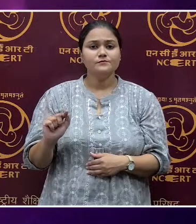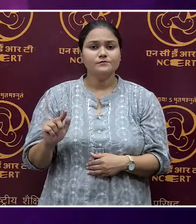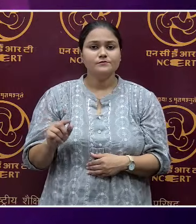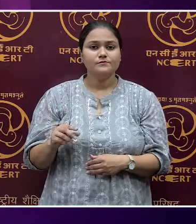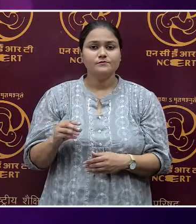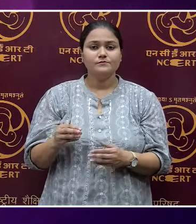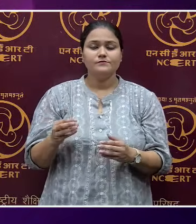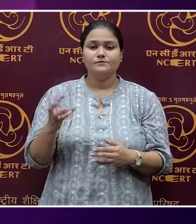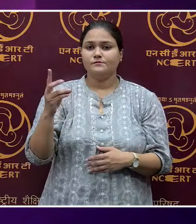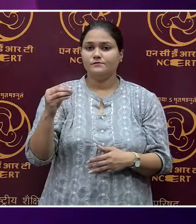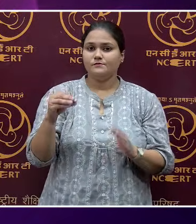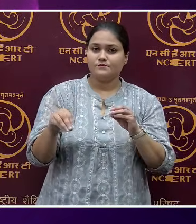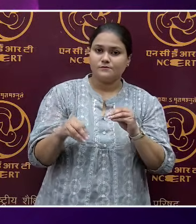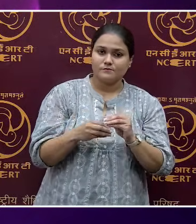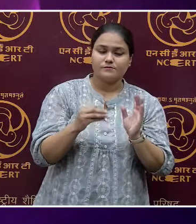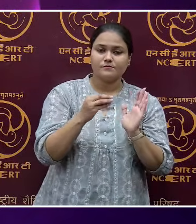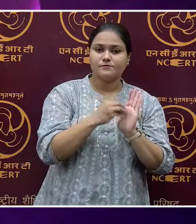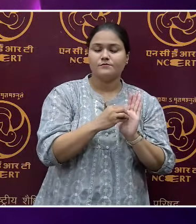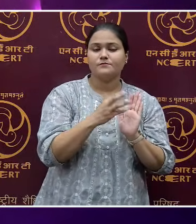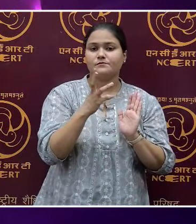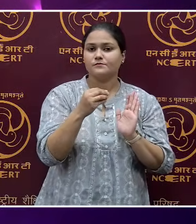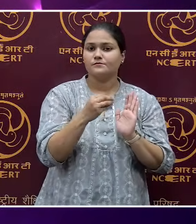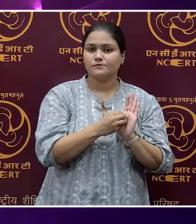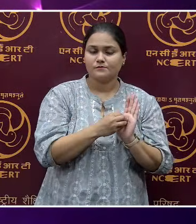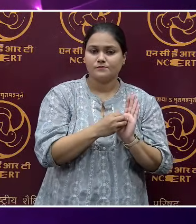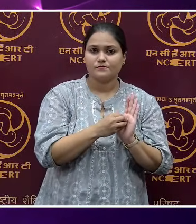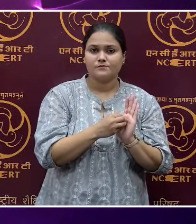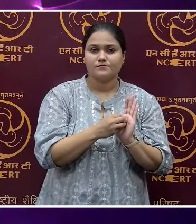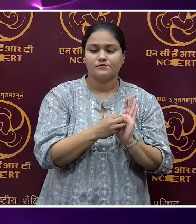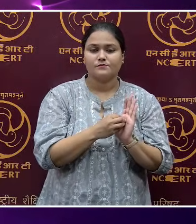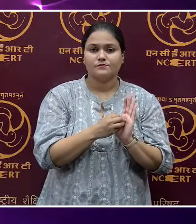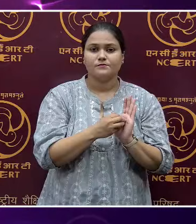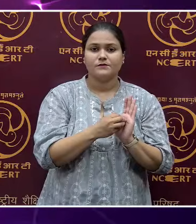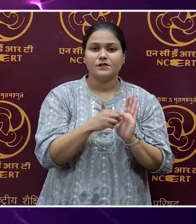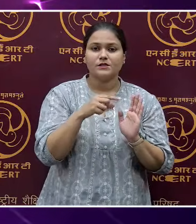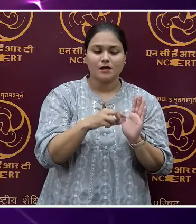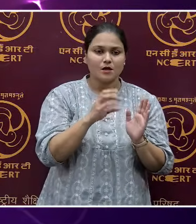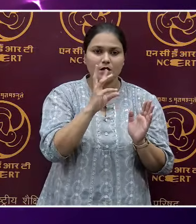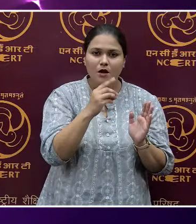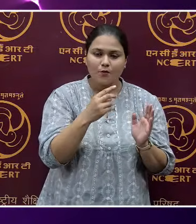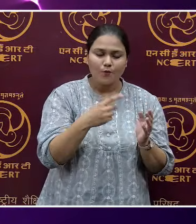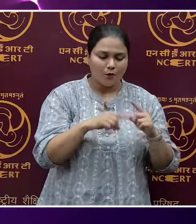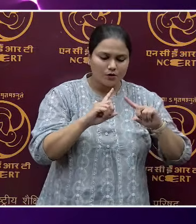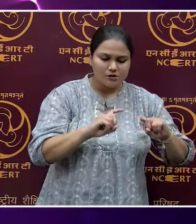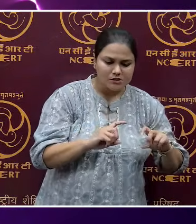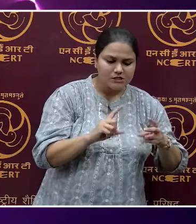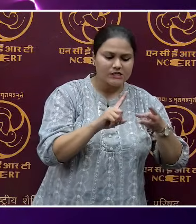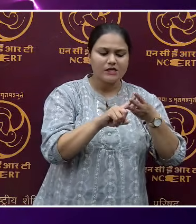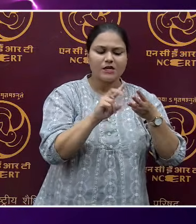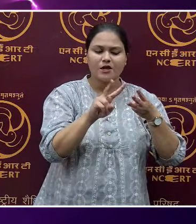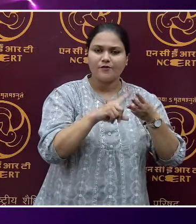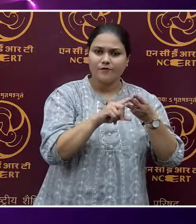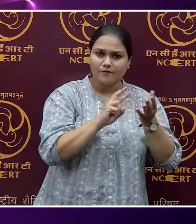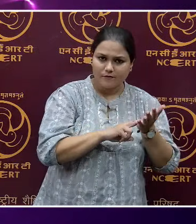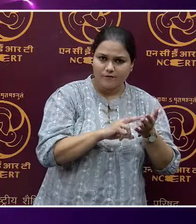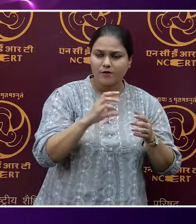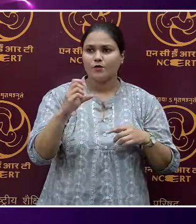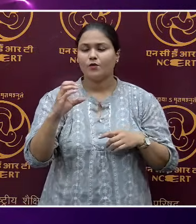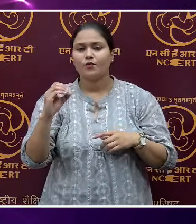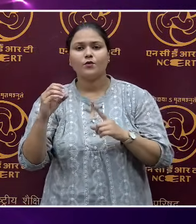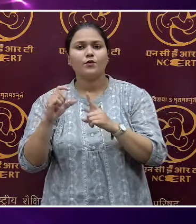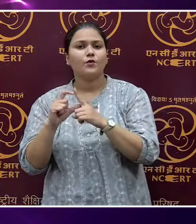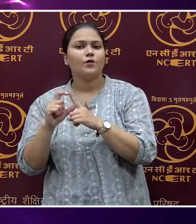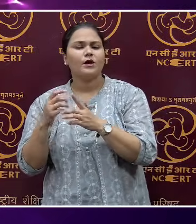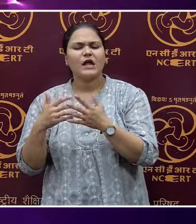value to which you want to check, like this number is even or odd. So suppose I am giving right now any number